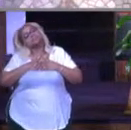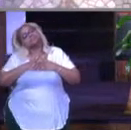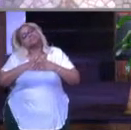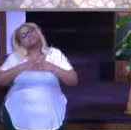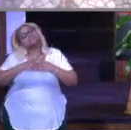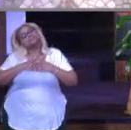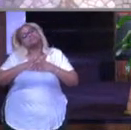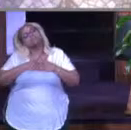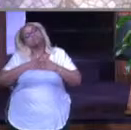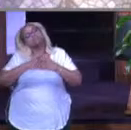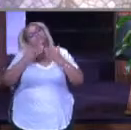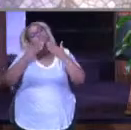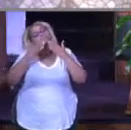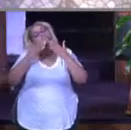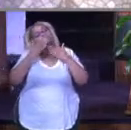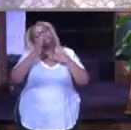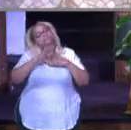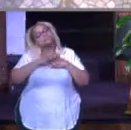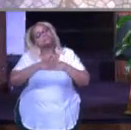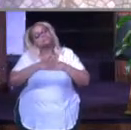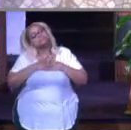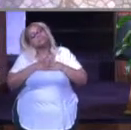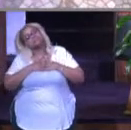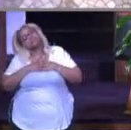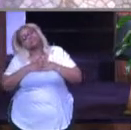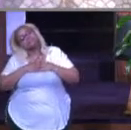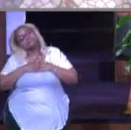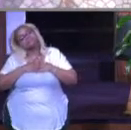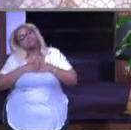Yeah. Thank you, God.